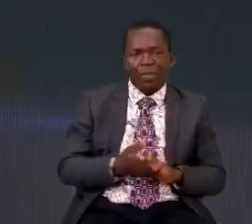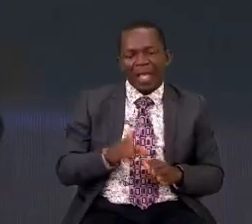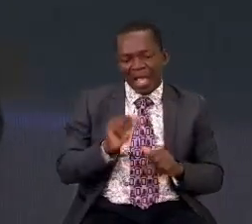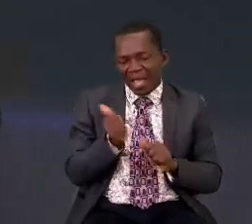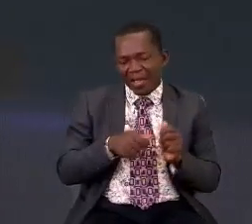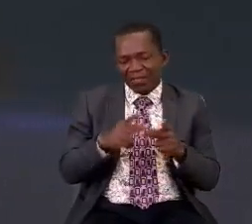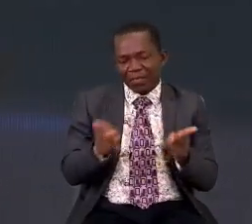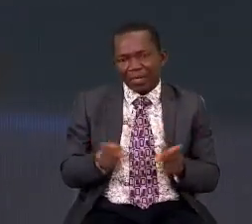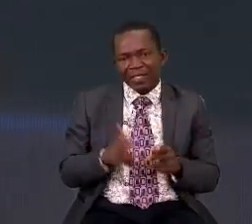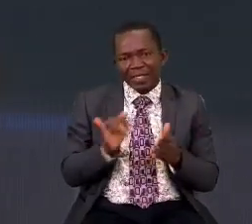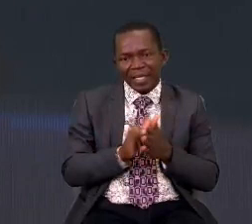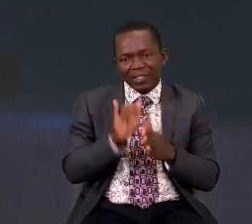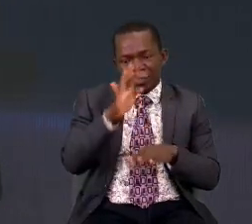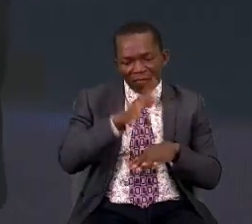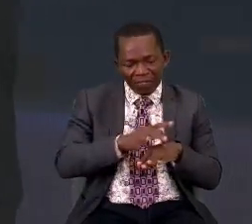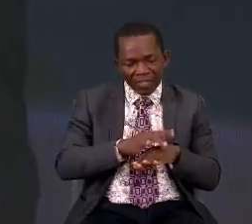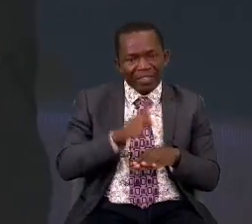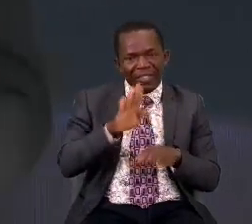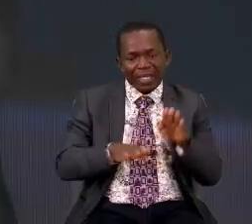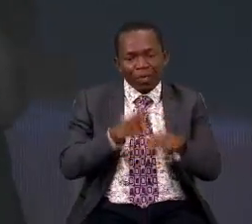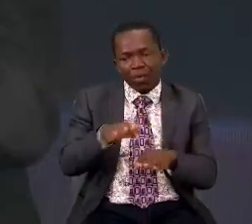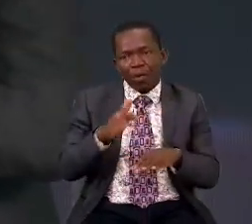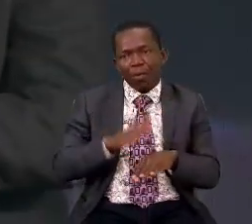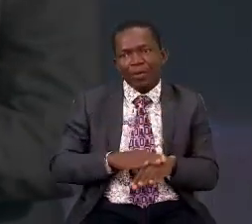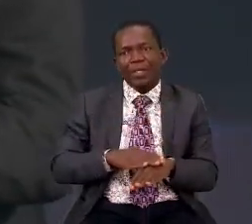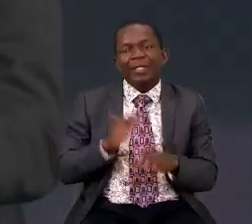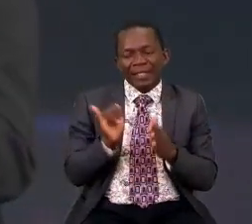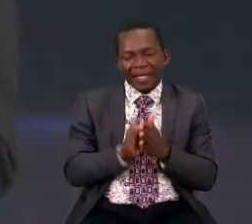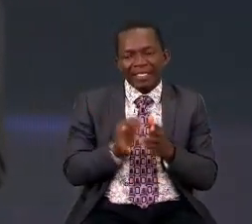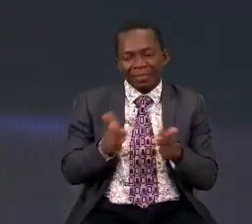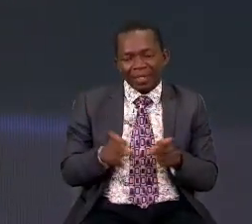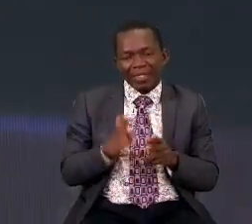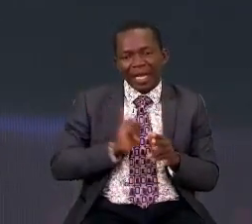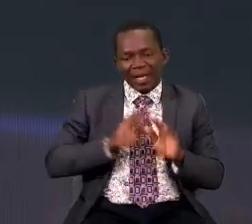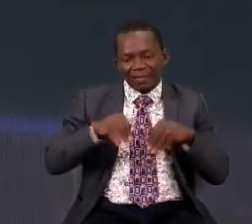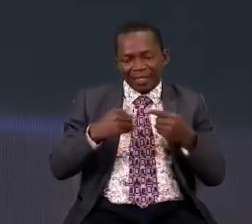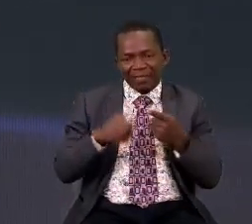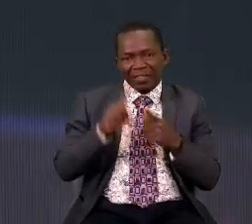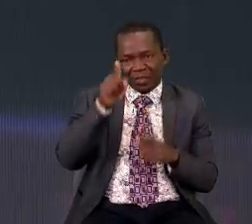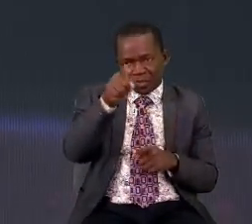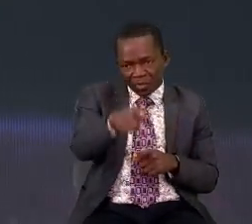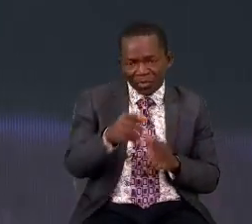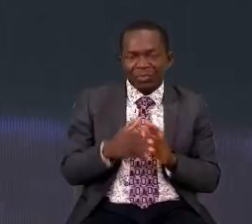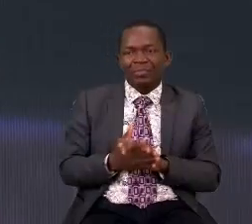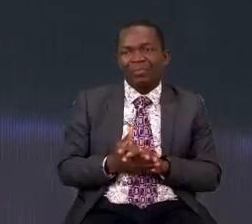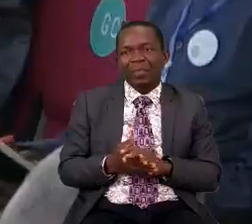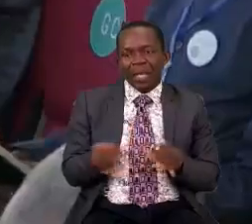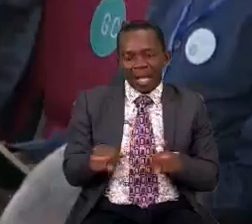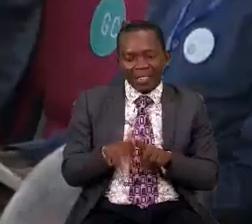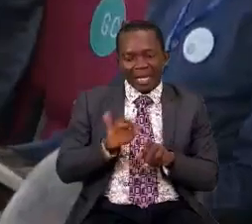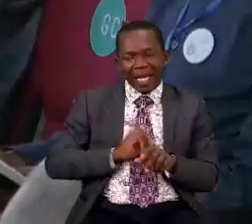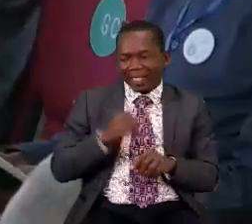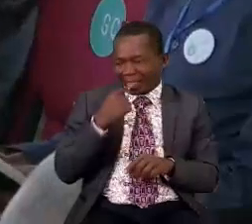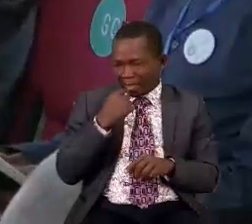unto you as I said unto Moses and then he tells us look at verse 5 in verse 5